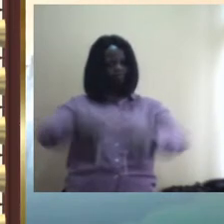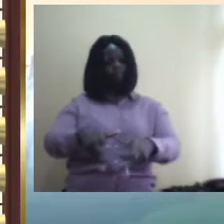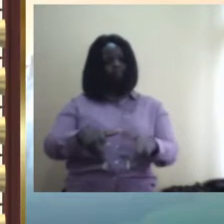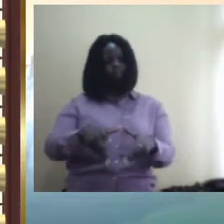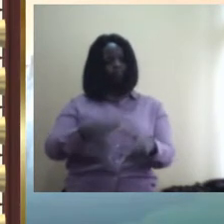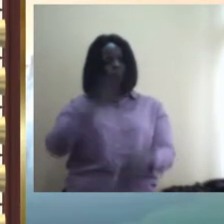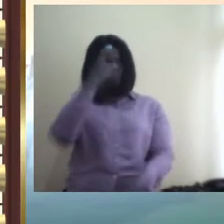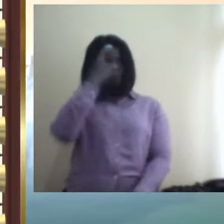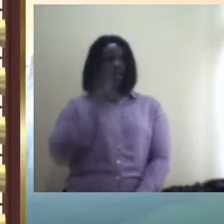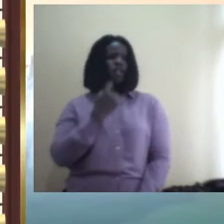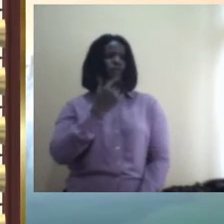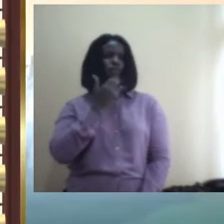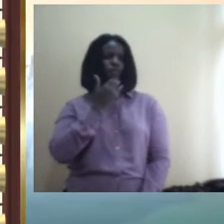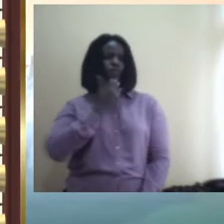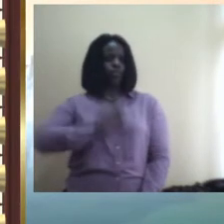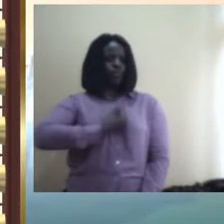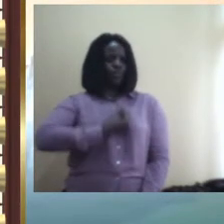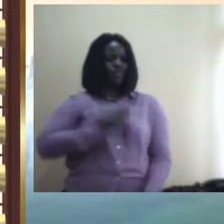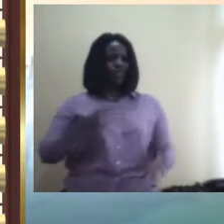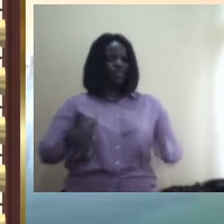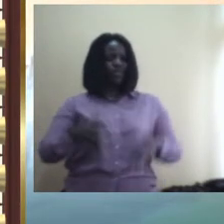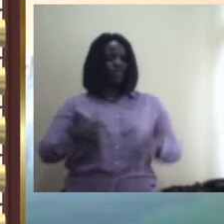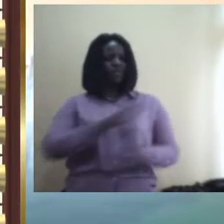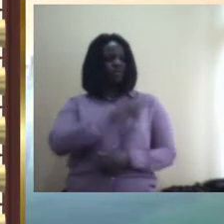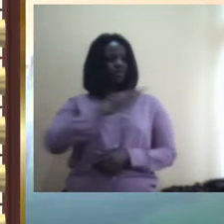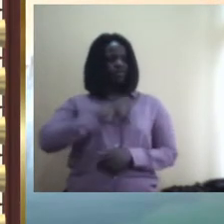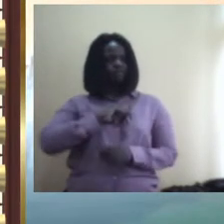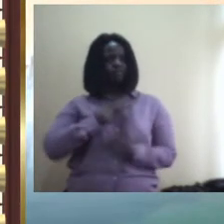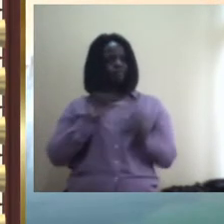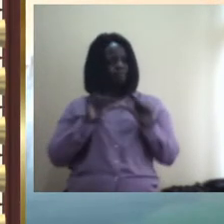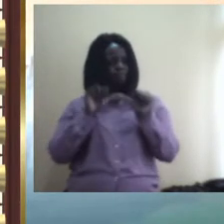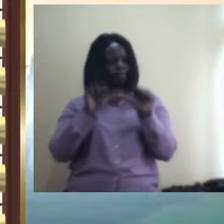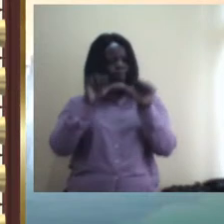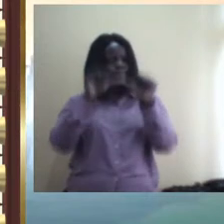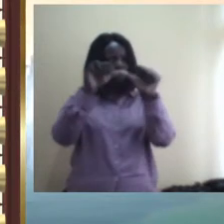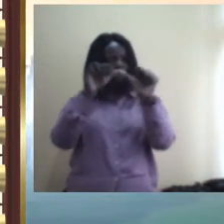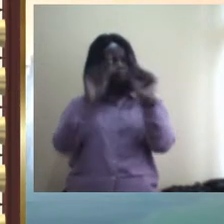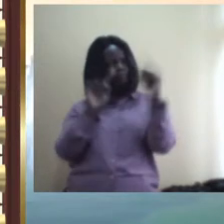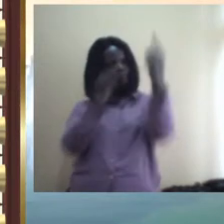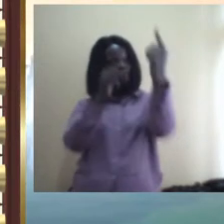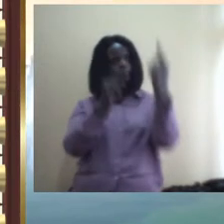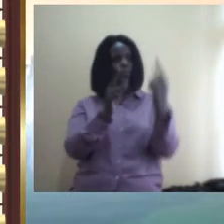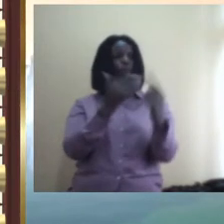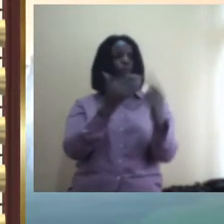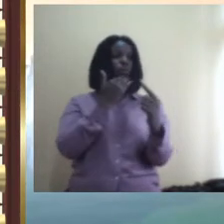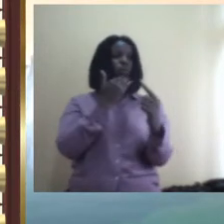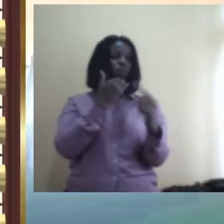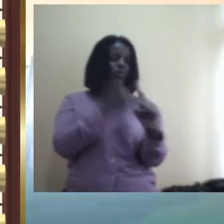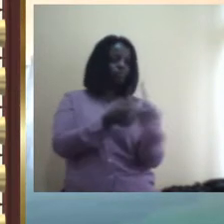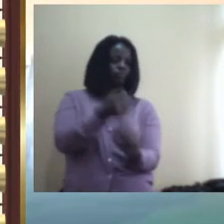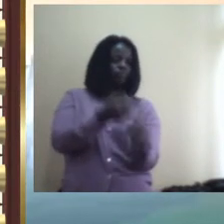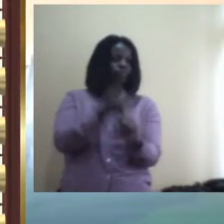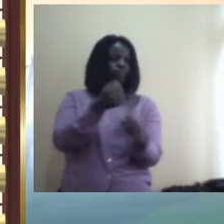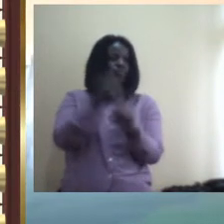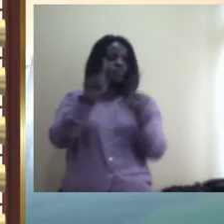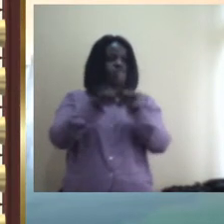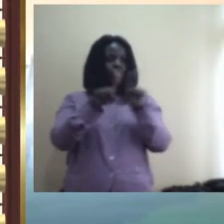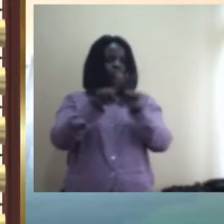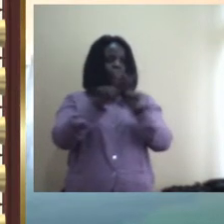hold a strong belief that the youth of this province continue to draw aspiration from the activism and courage